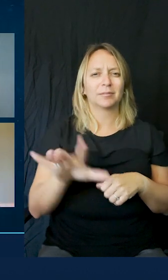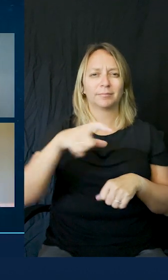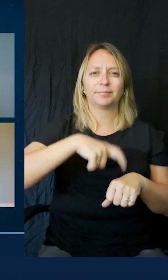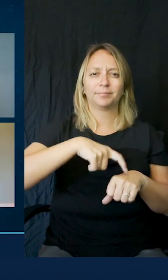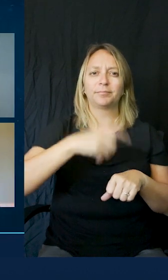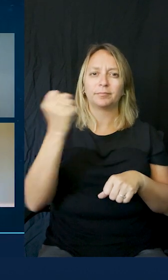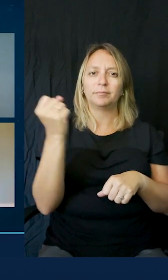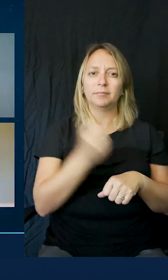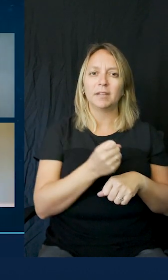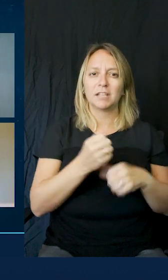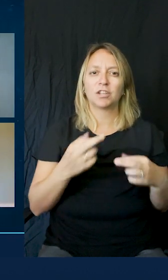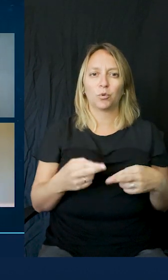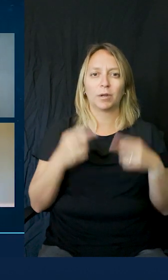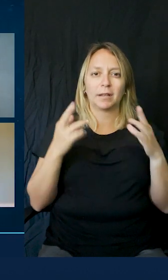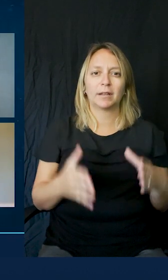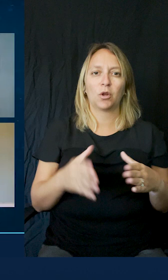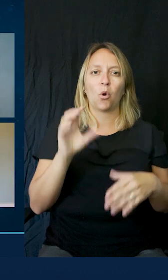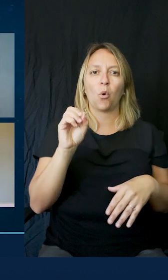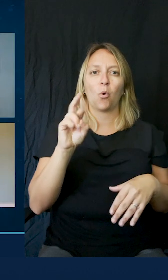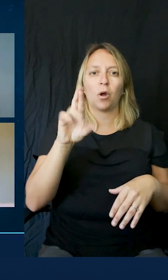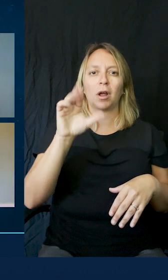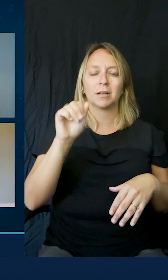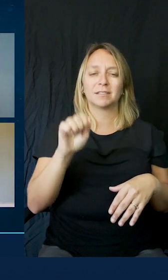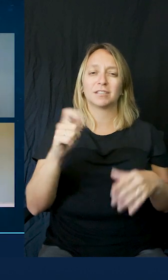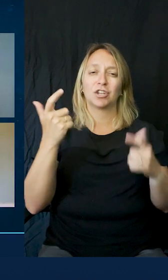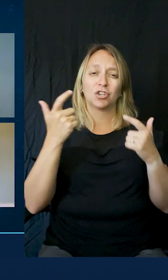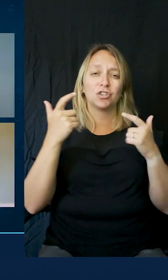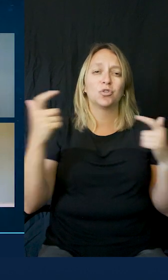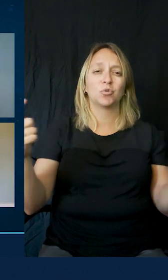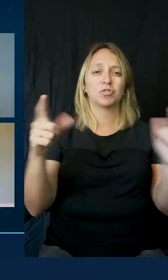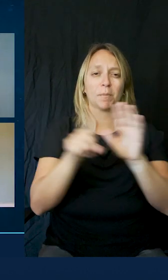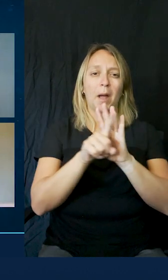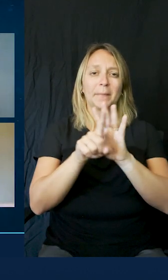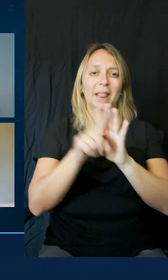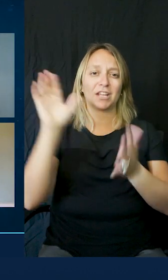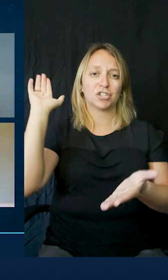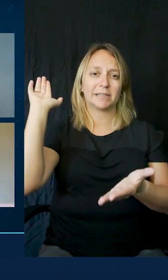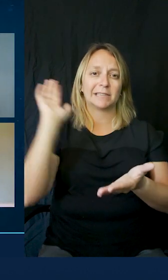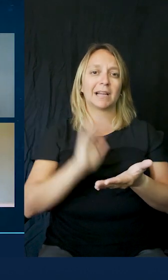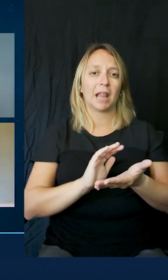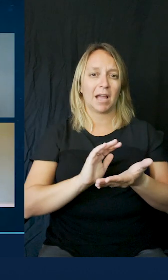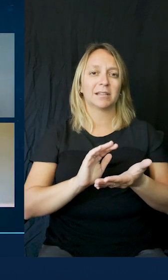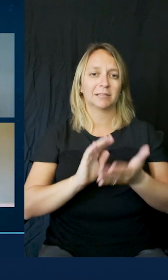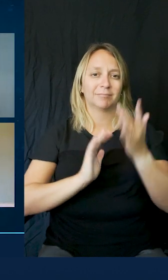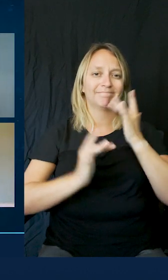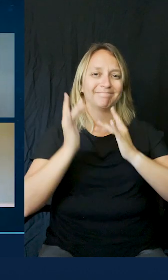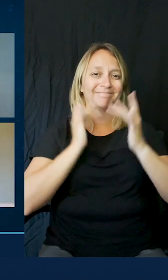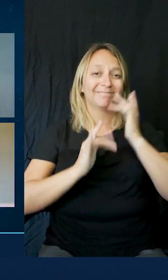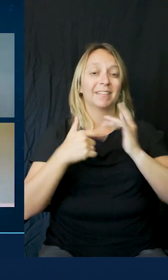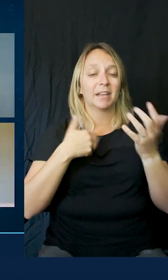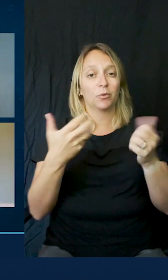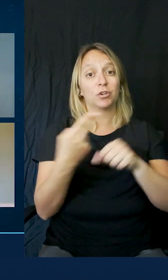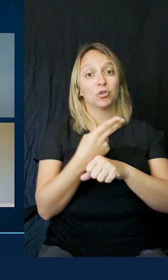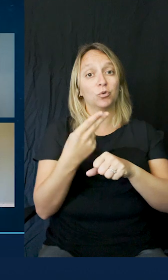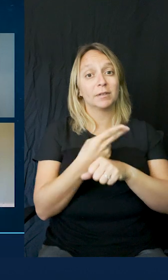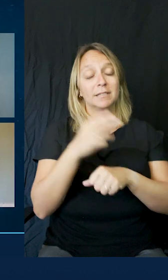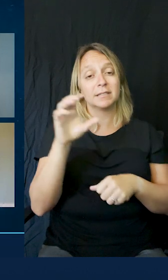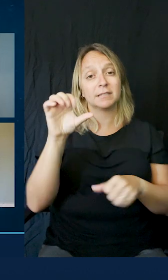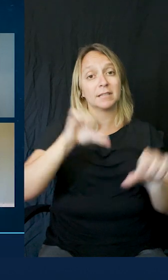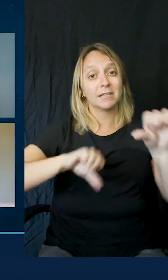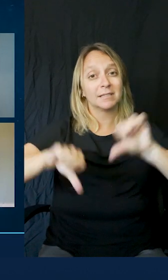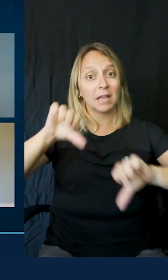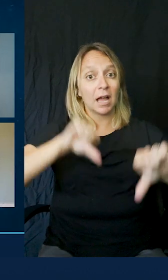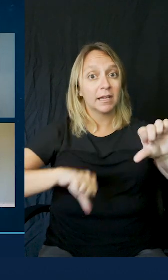resident orcas had suffered a huge population decline, and I wanted to use science to